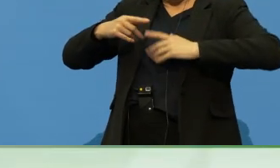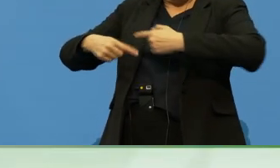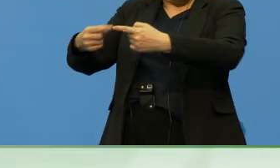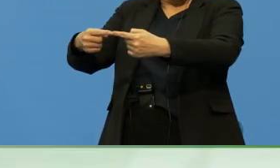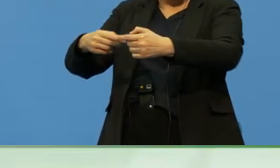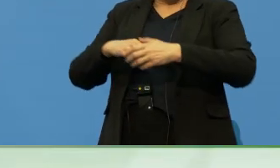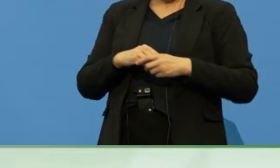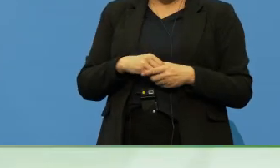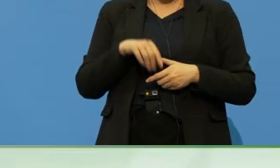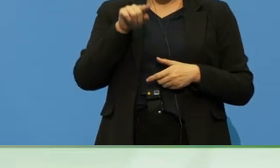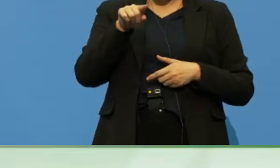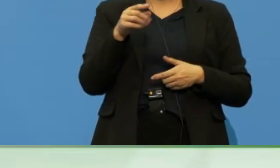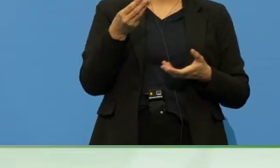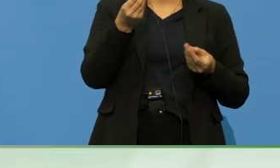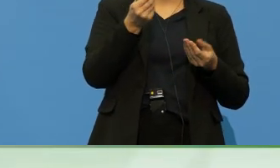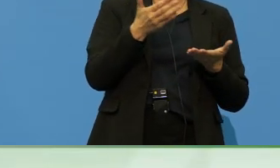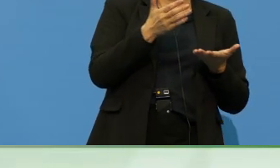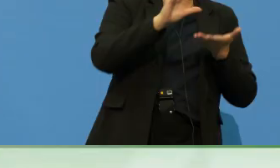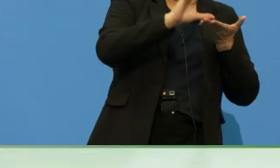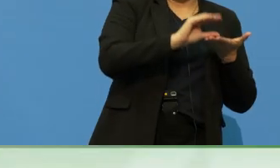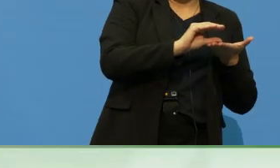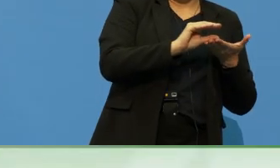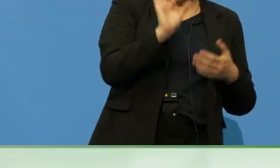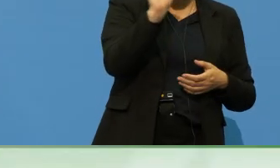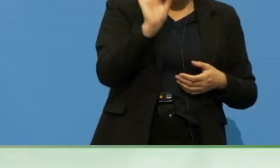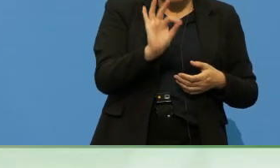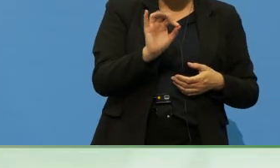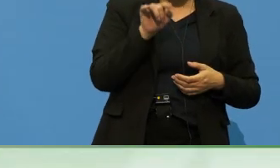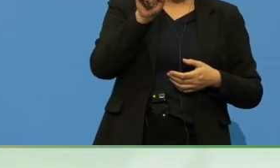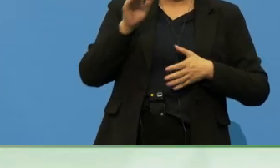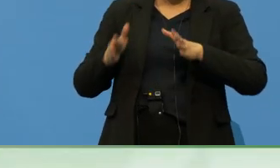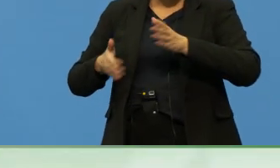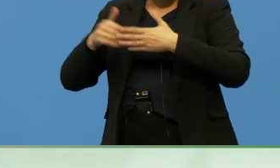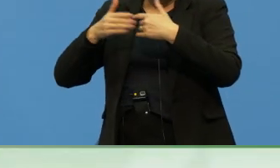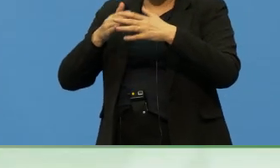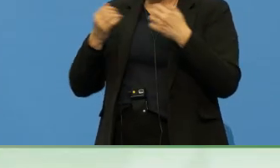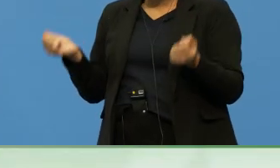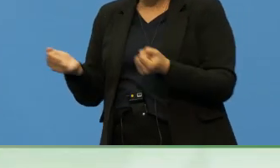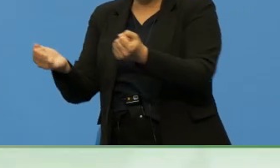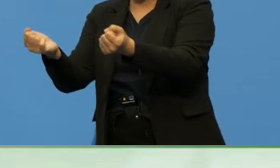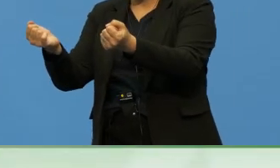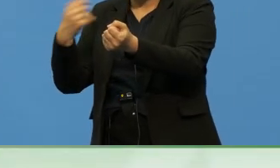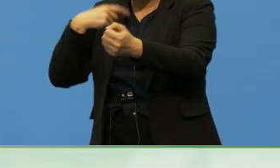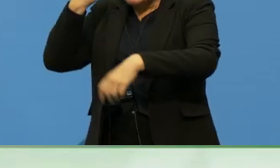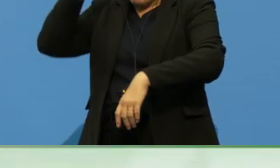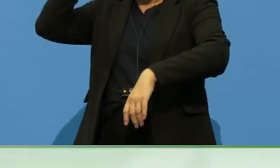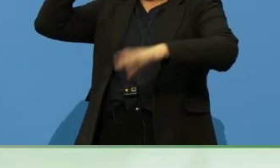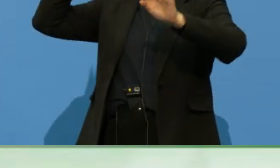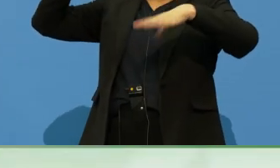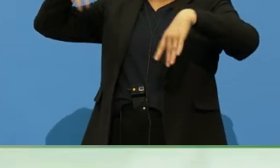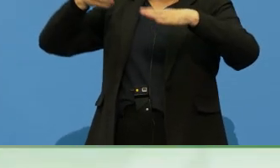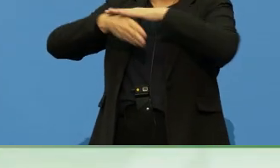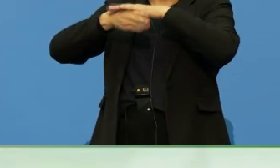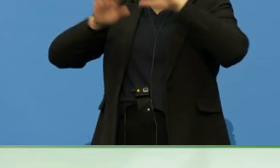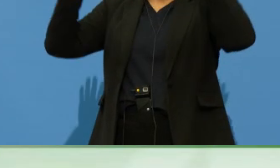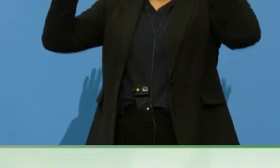So that's why what we explain to all companies or the ministries, think at the beginning it